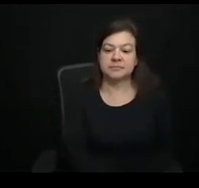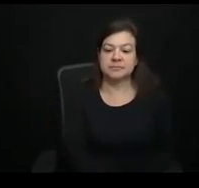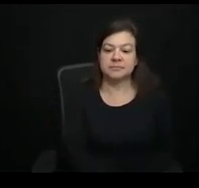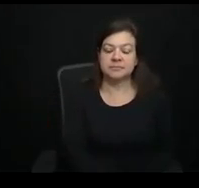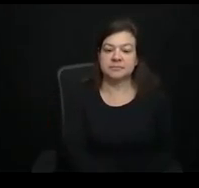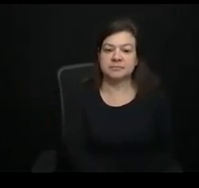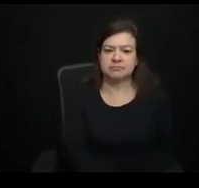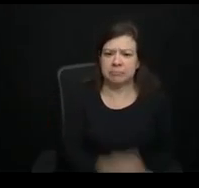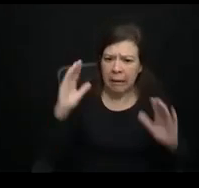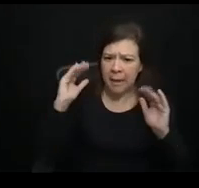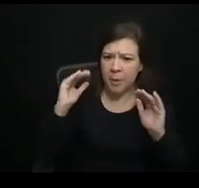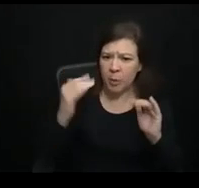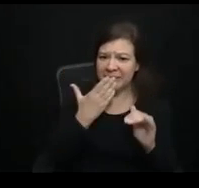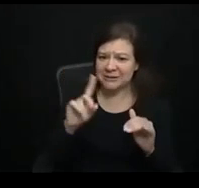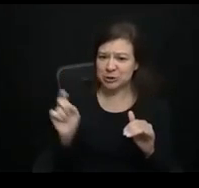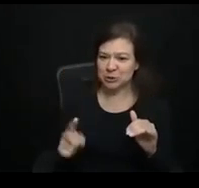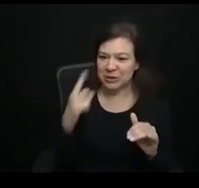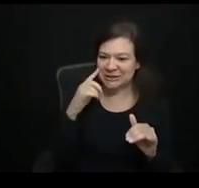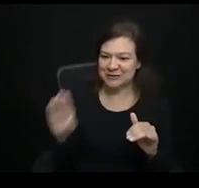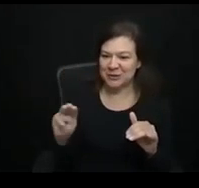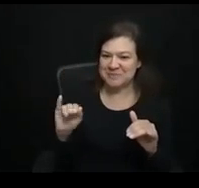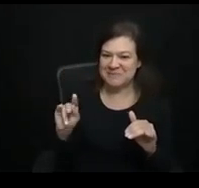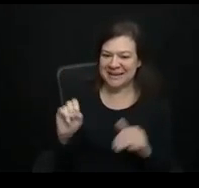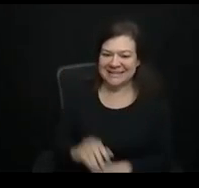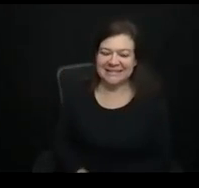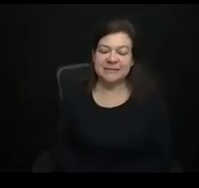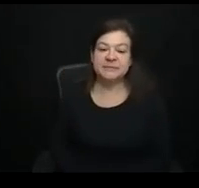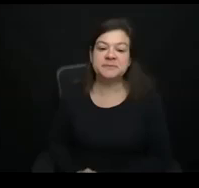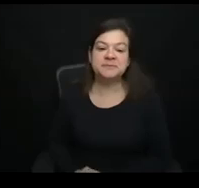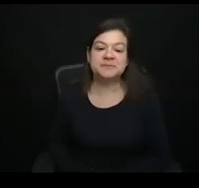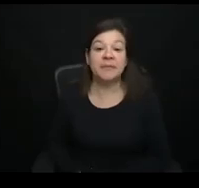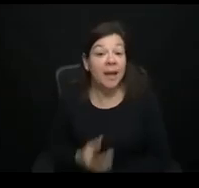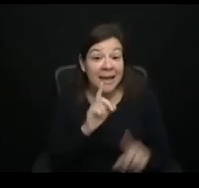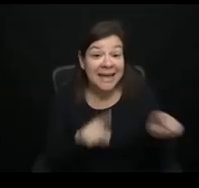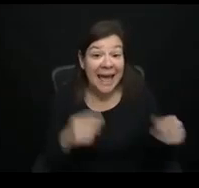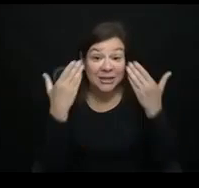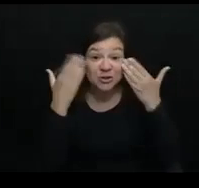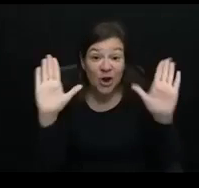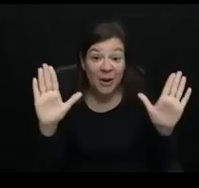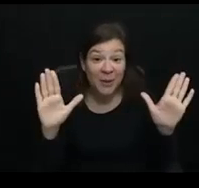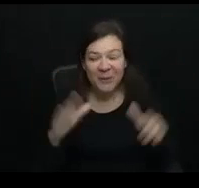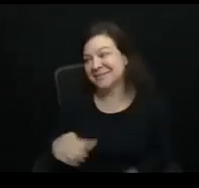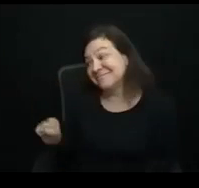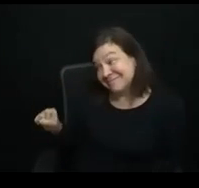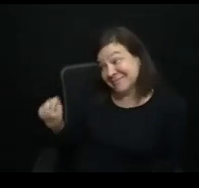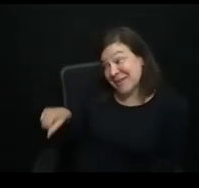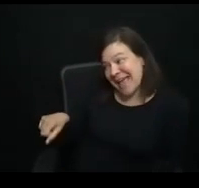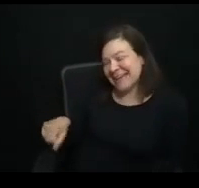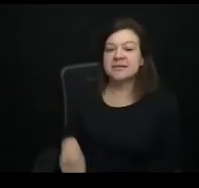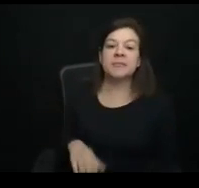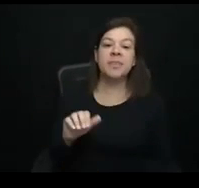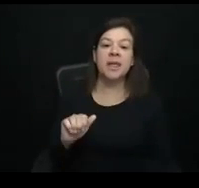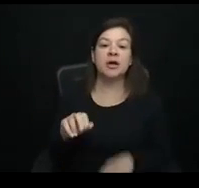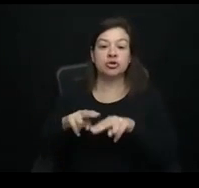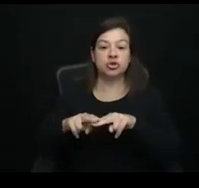At least I'm hoping this is a good question for you. Can I answer? I don't know. You can. Is Amtrak